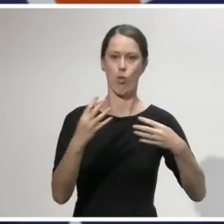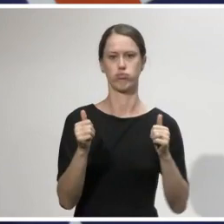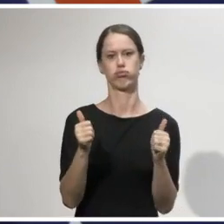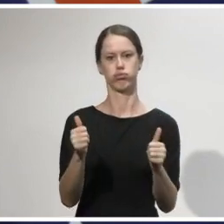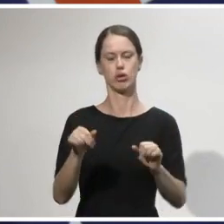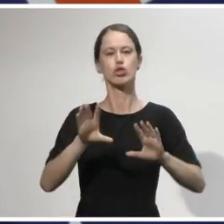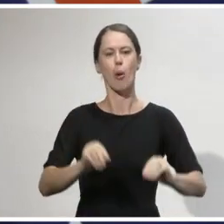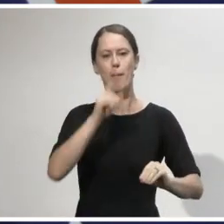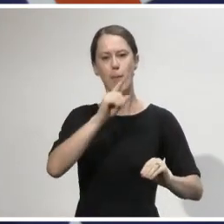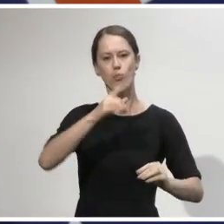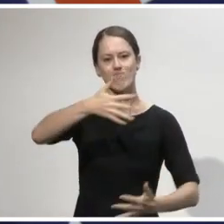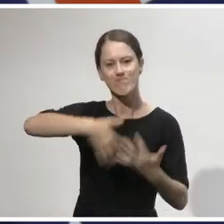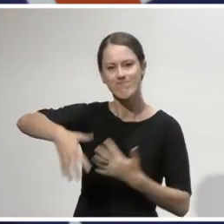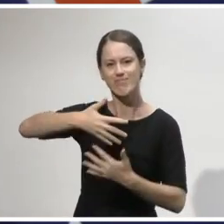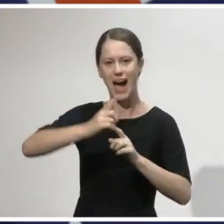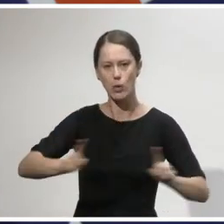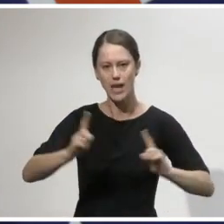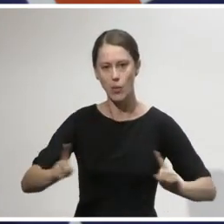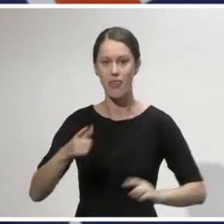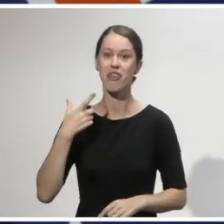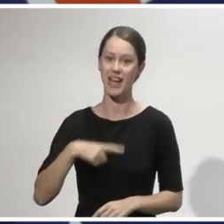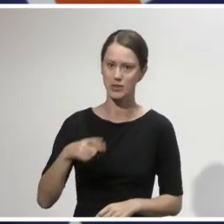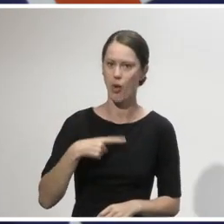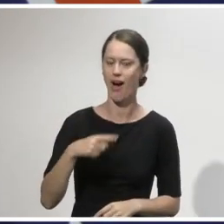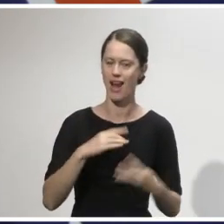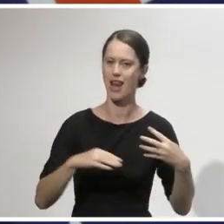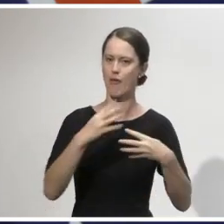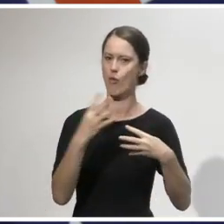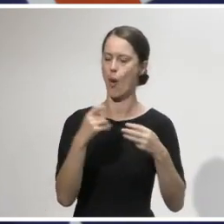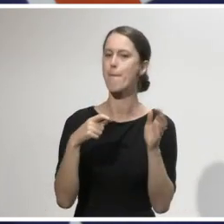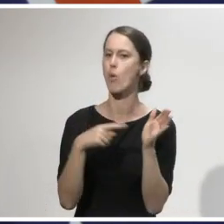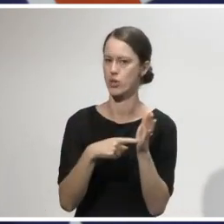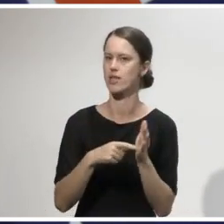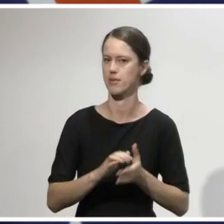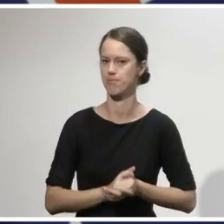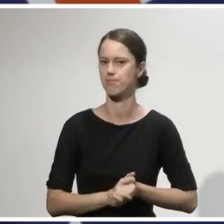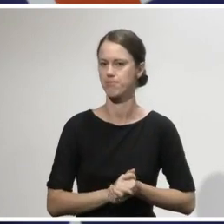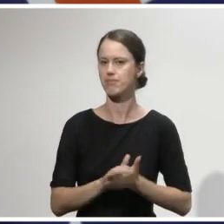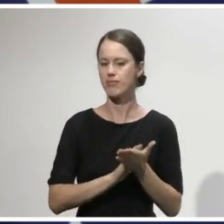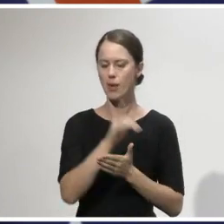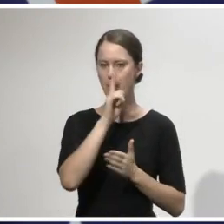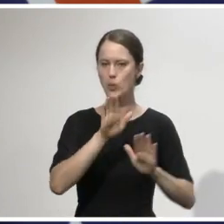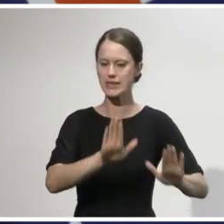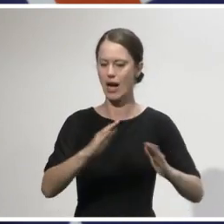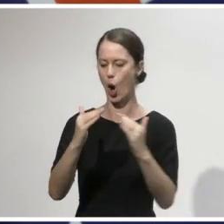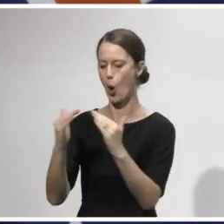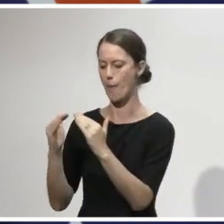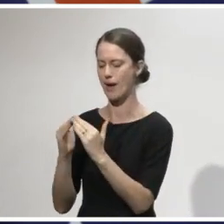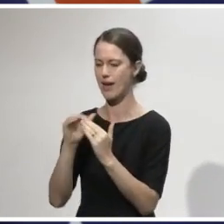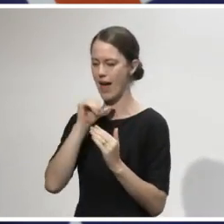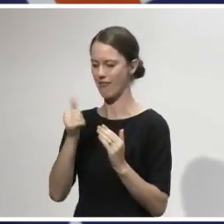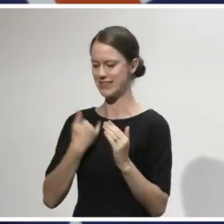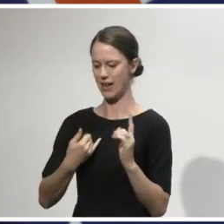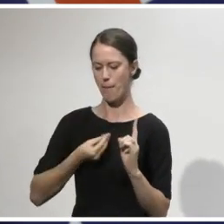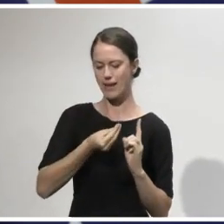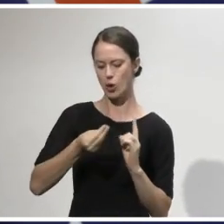out in the community. This is exactly the reasons why a level 4 lockdown allows us to really limit the